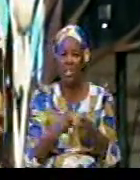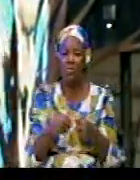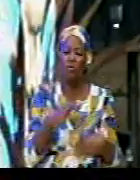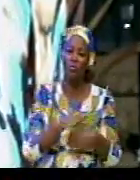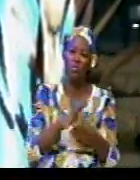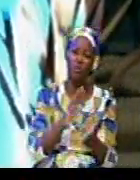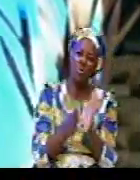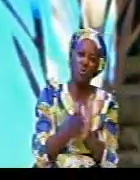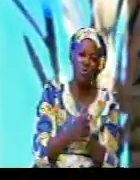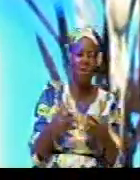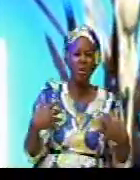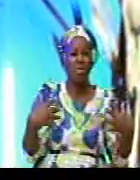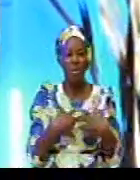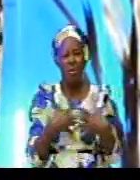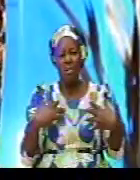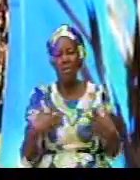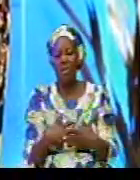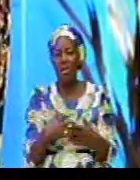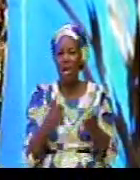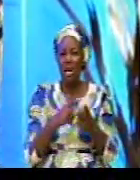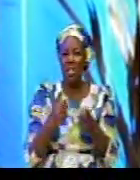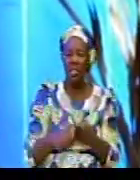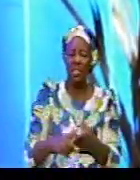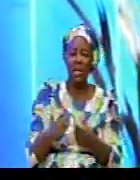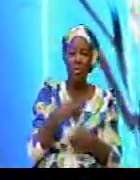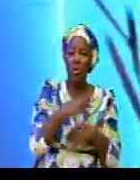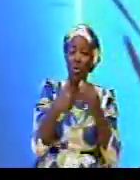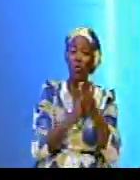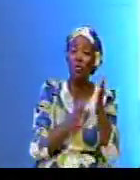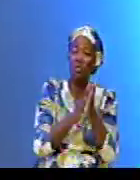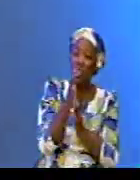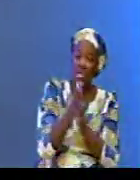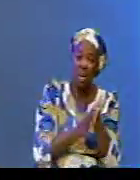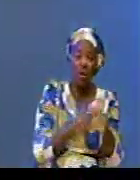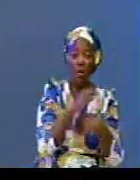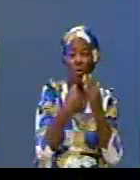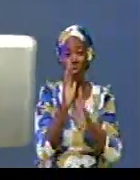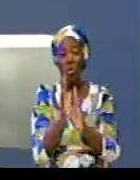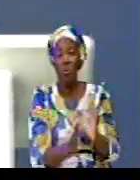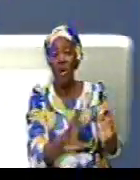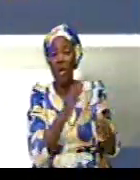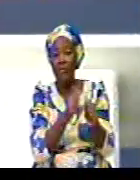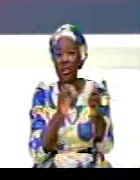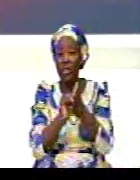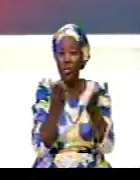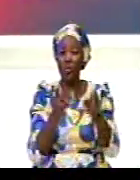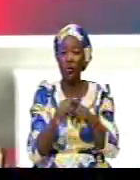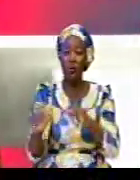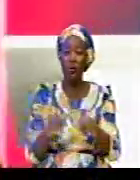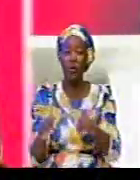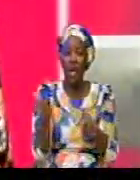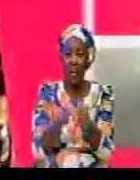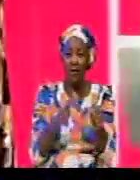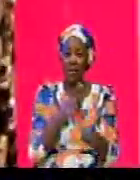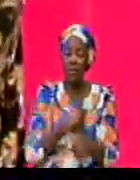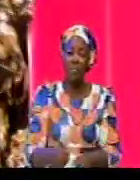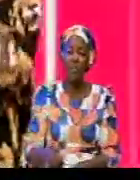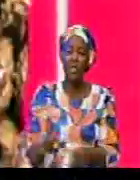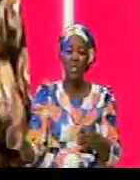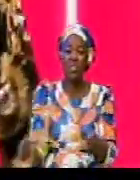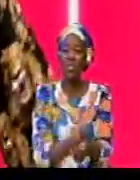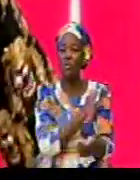you, if you become afraid, all your desires, all your aspirations, everything you want to